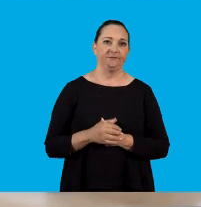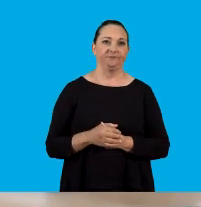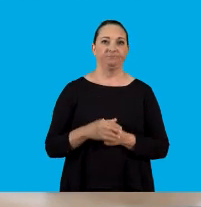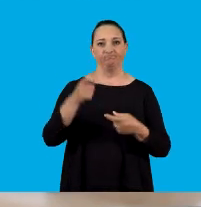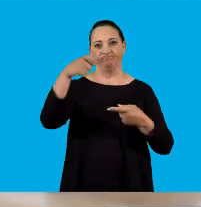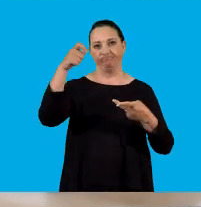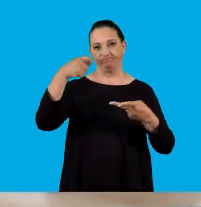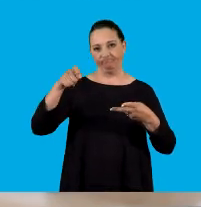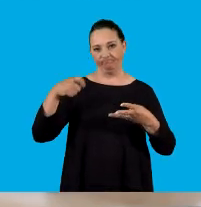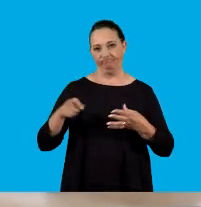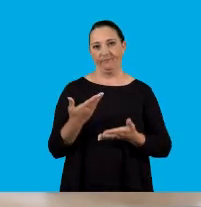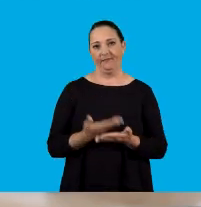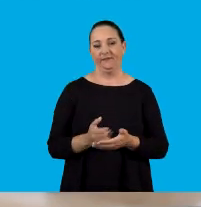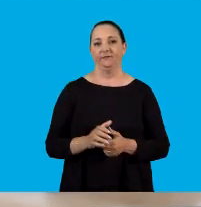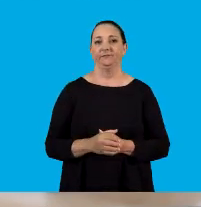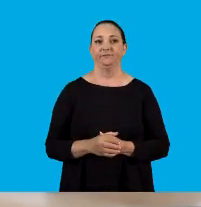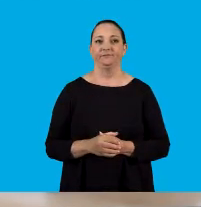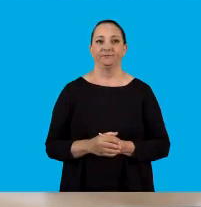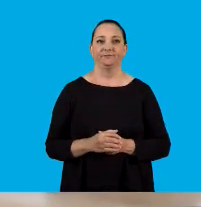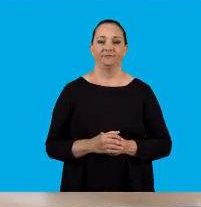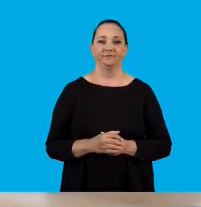you get correct.